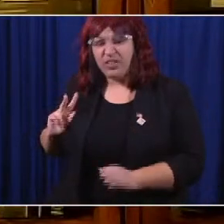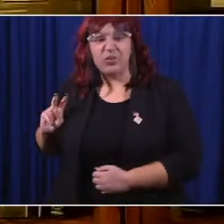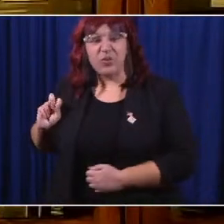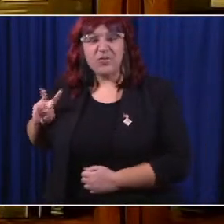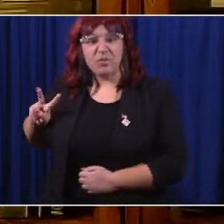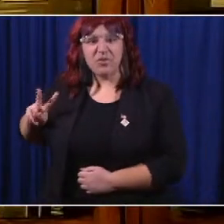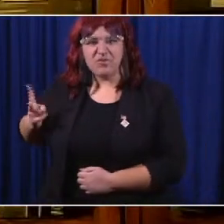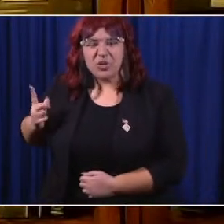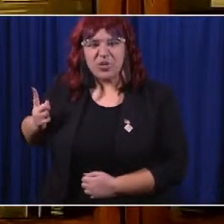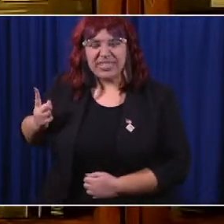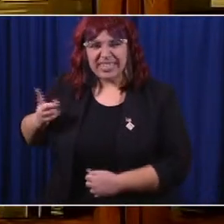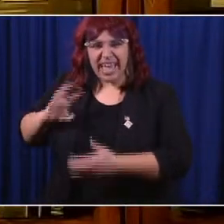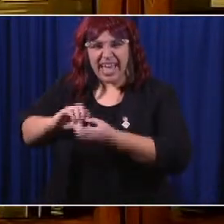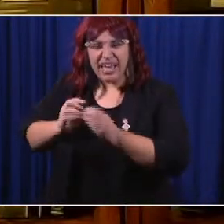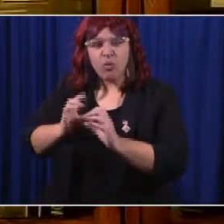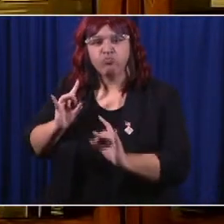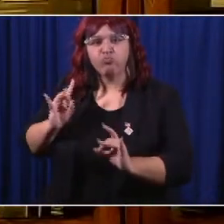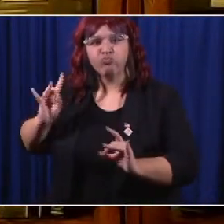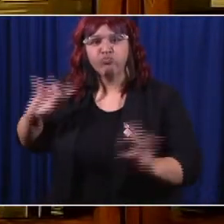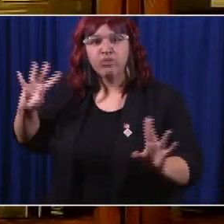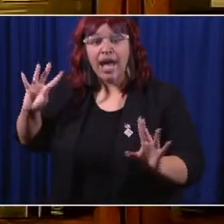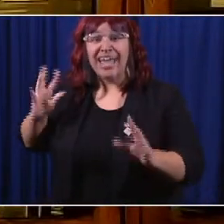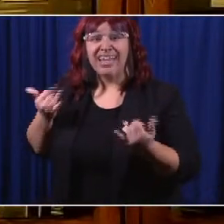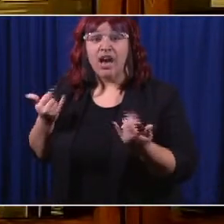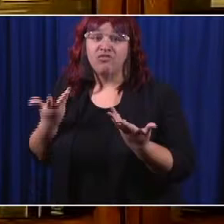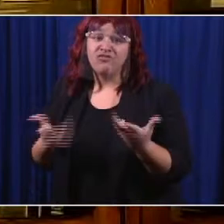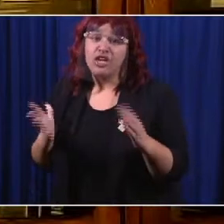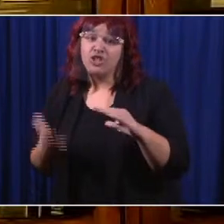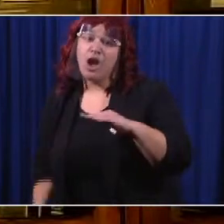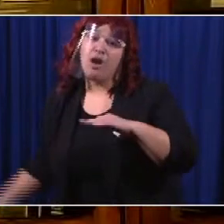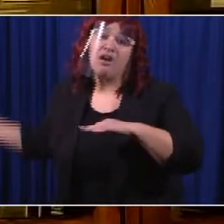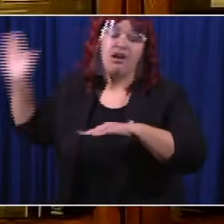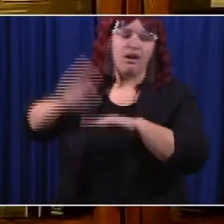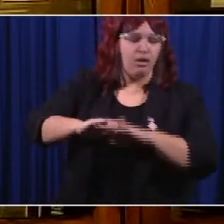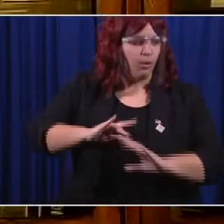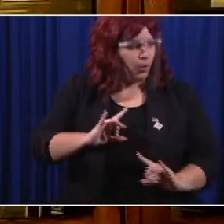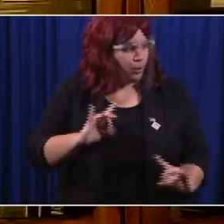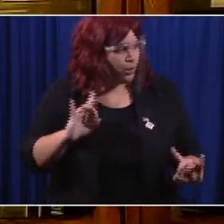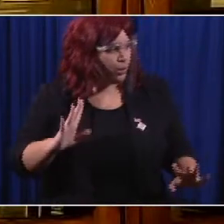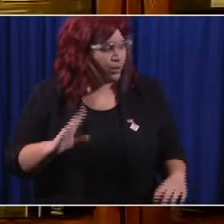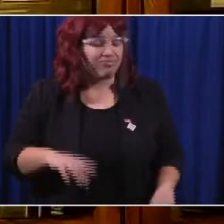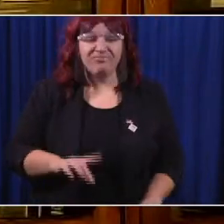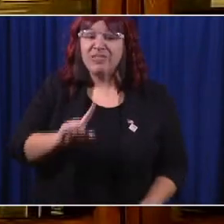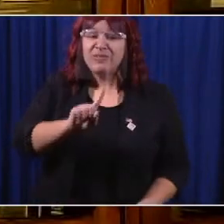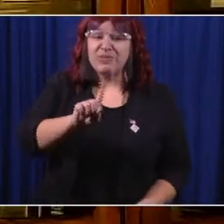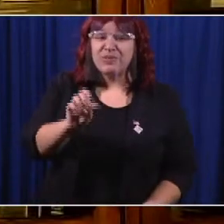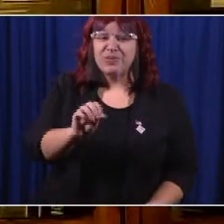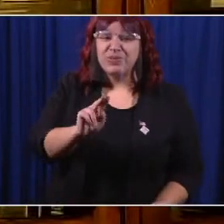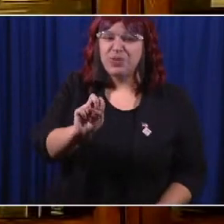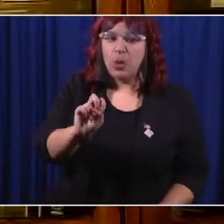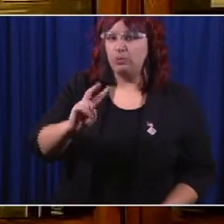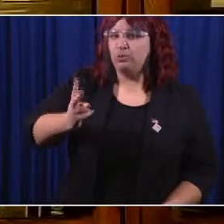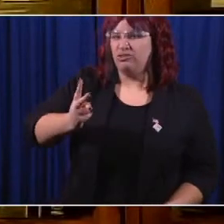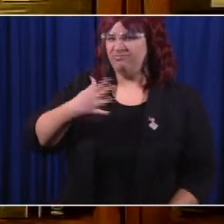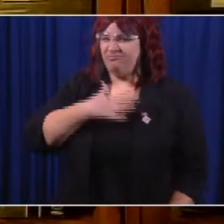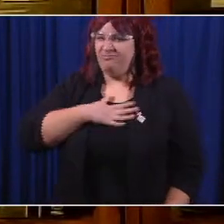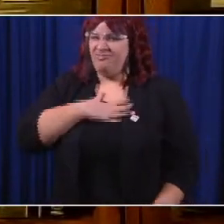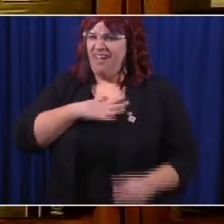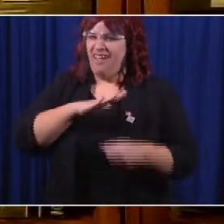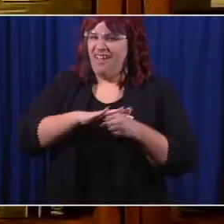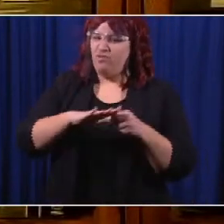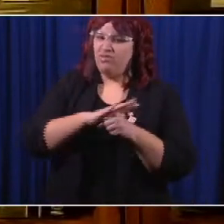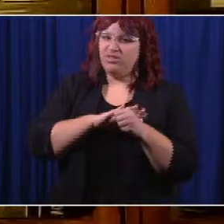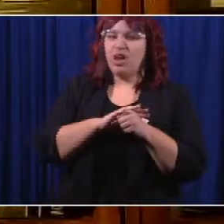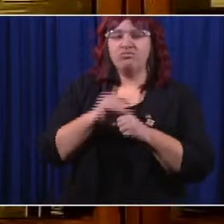when we began this month. Zone 2, I certainly know the data the best, and I'll tell you, we've